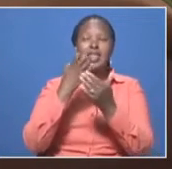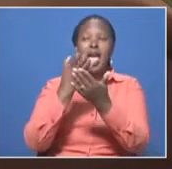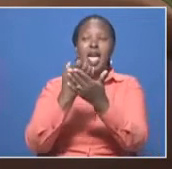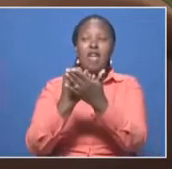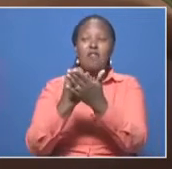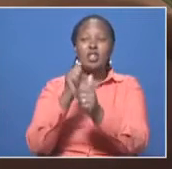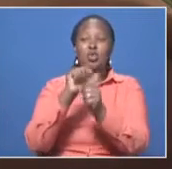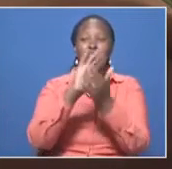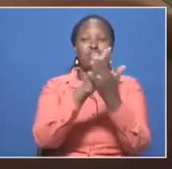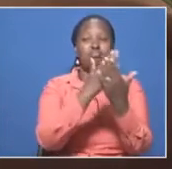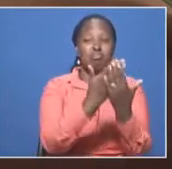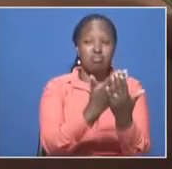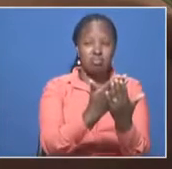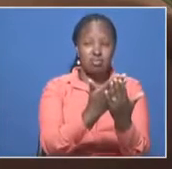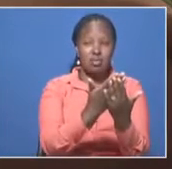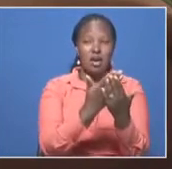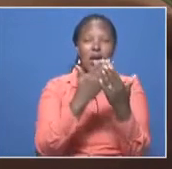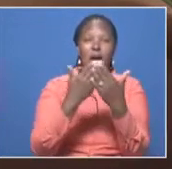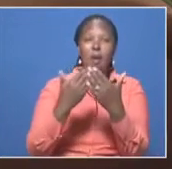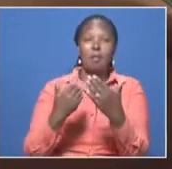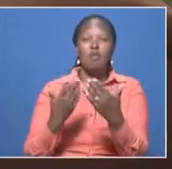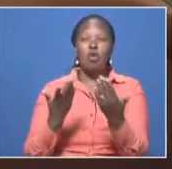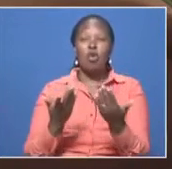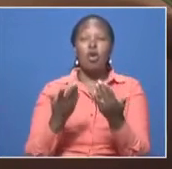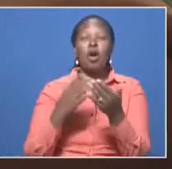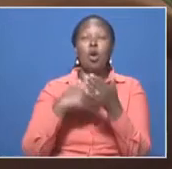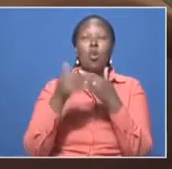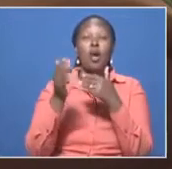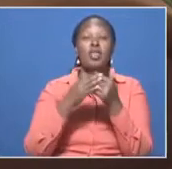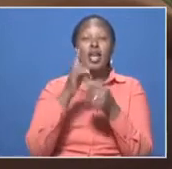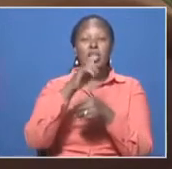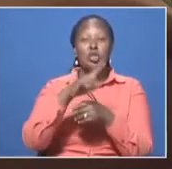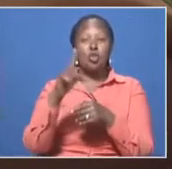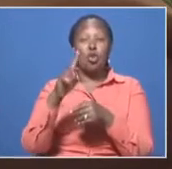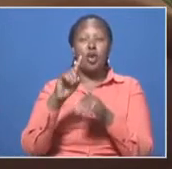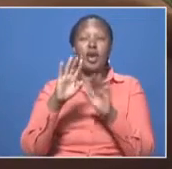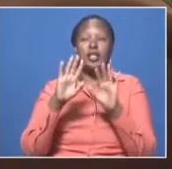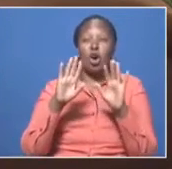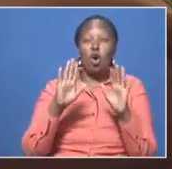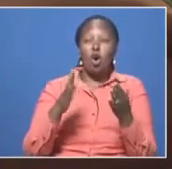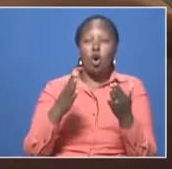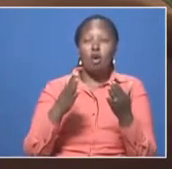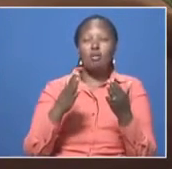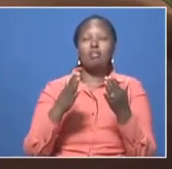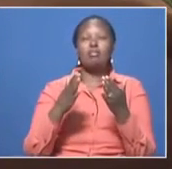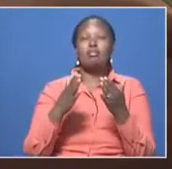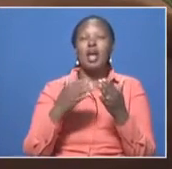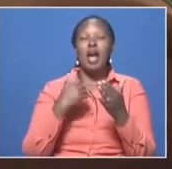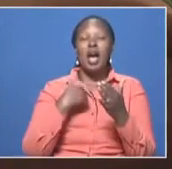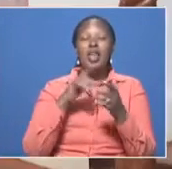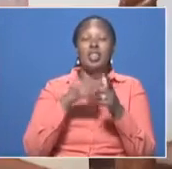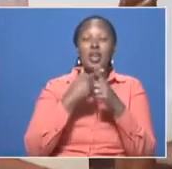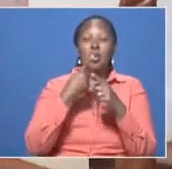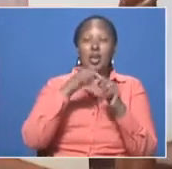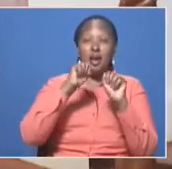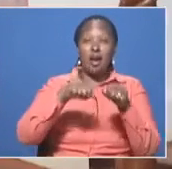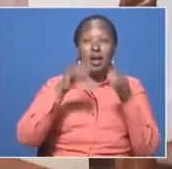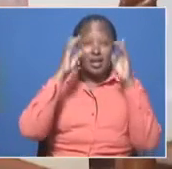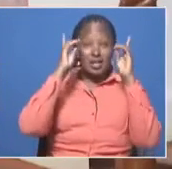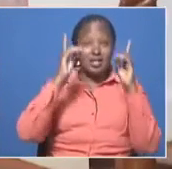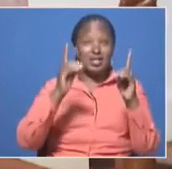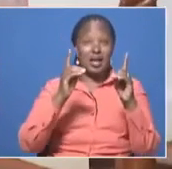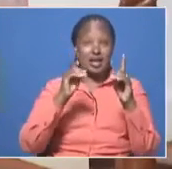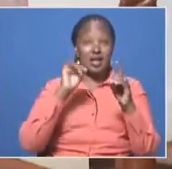brought forward is correct or real evidence. Mm. Then let us make our decision then. Yeah,